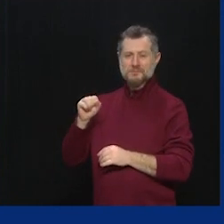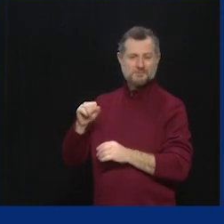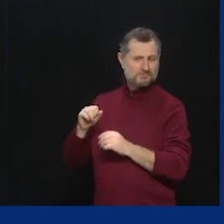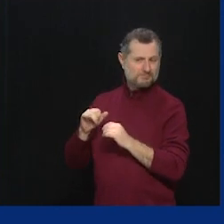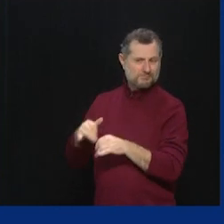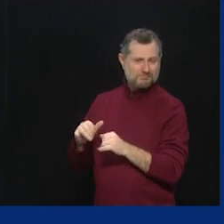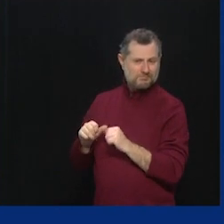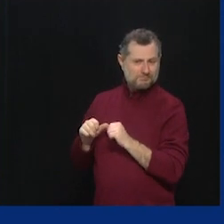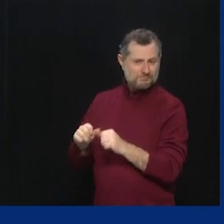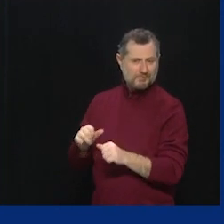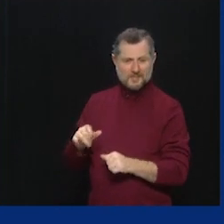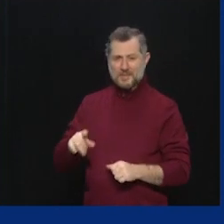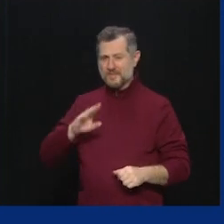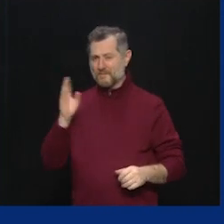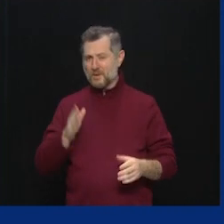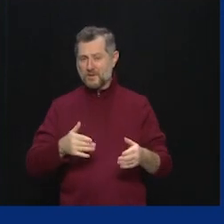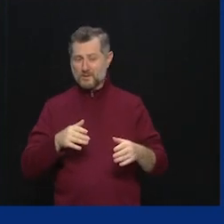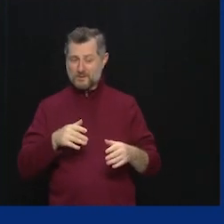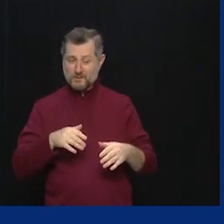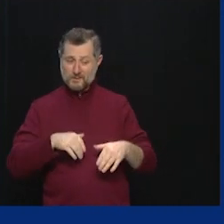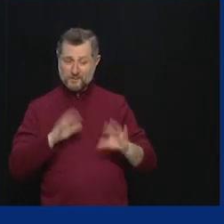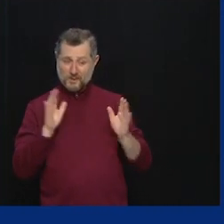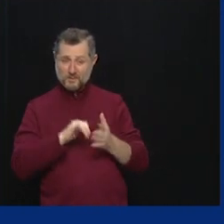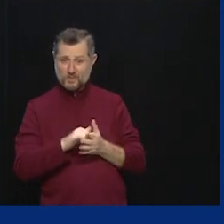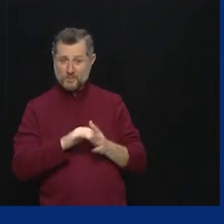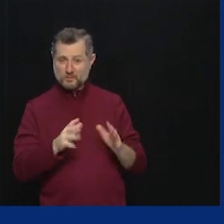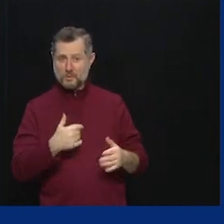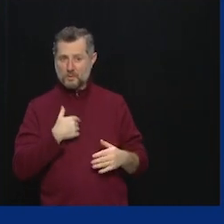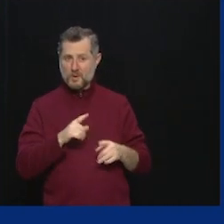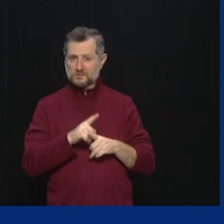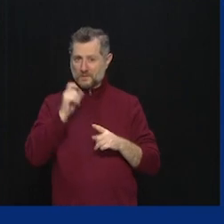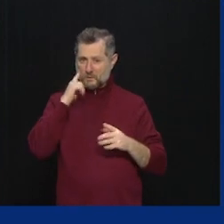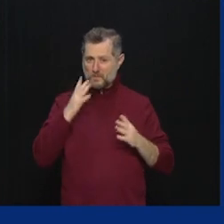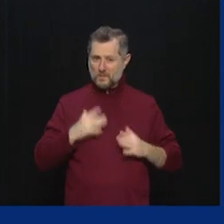that, as your governor, I say thank you. Congratulations.